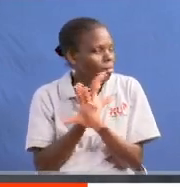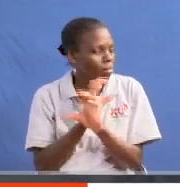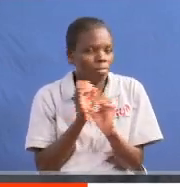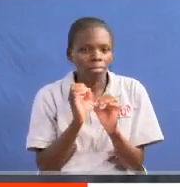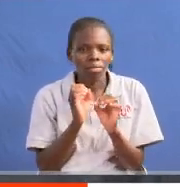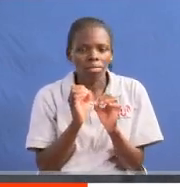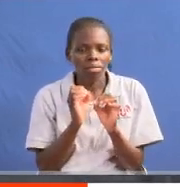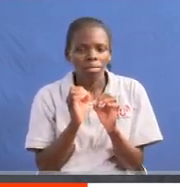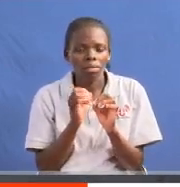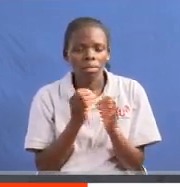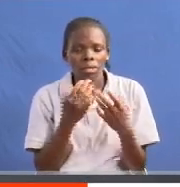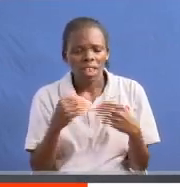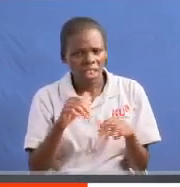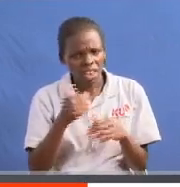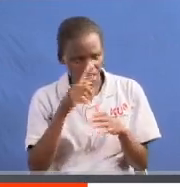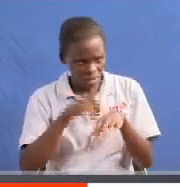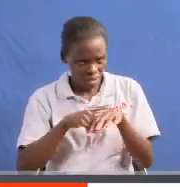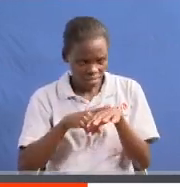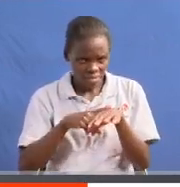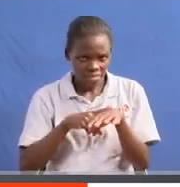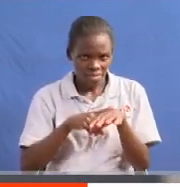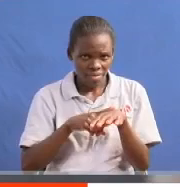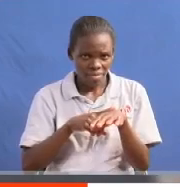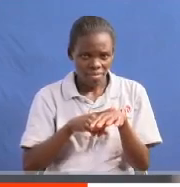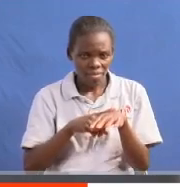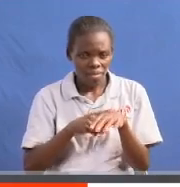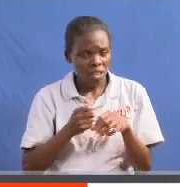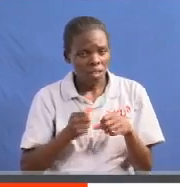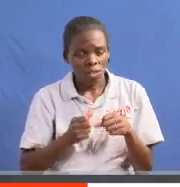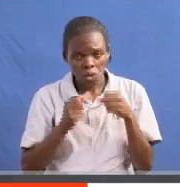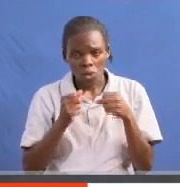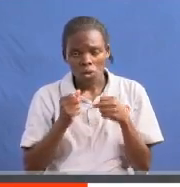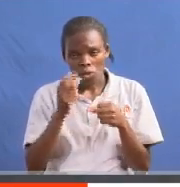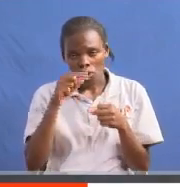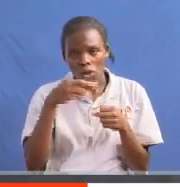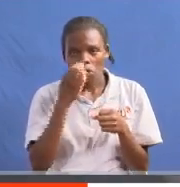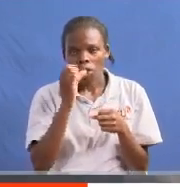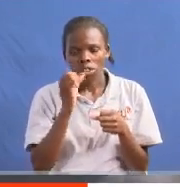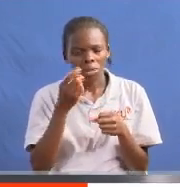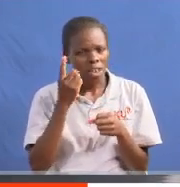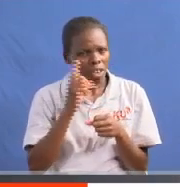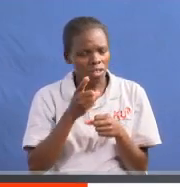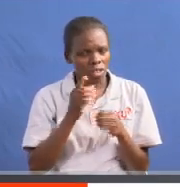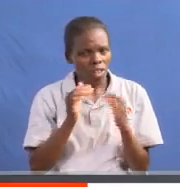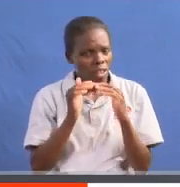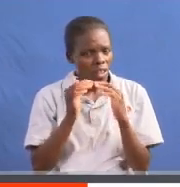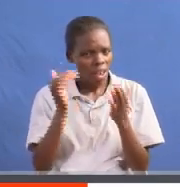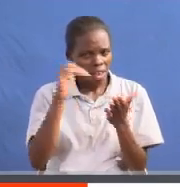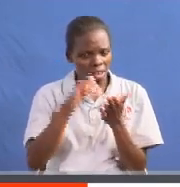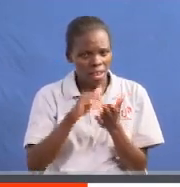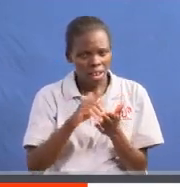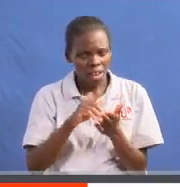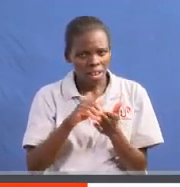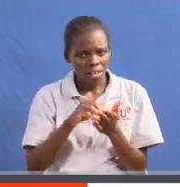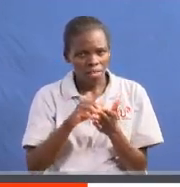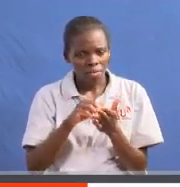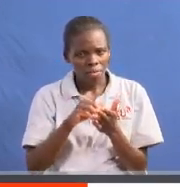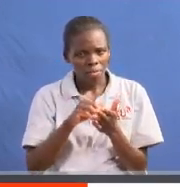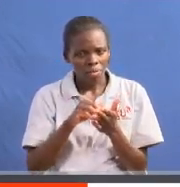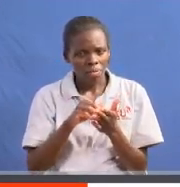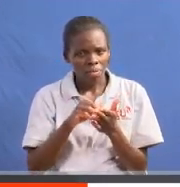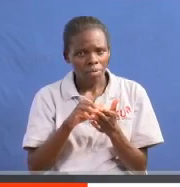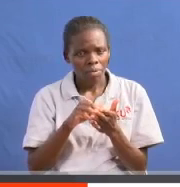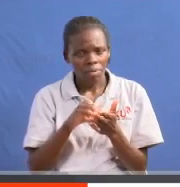na wao. Sitaki any time when Sonko is being accused, any allegations level against him, and I discredit that